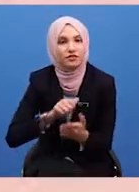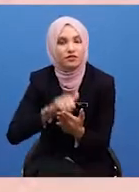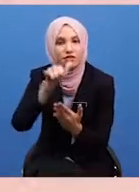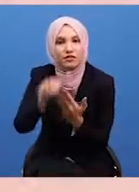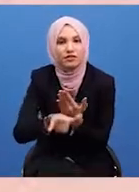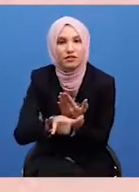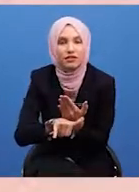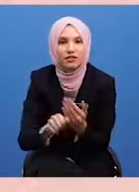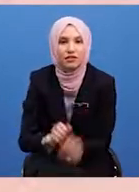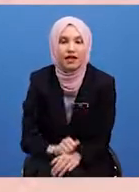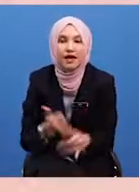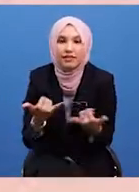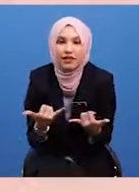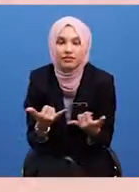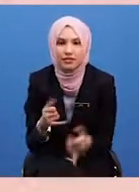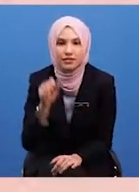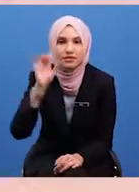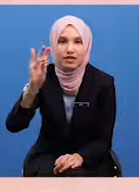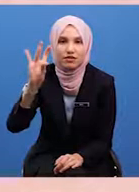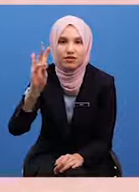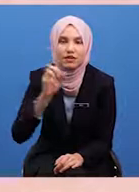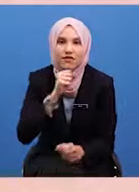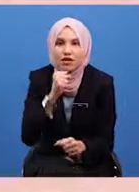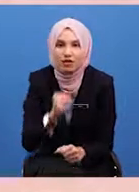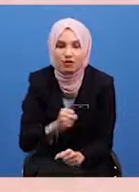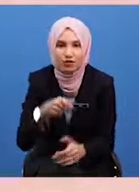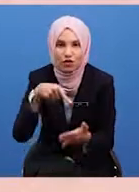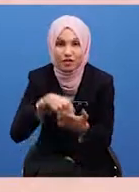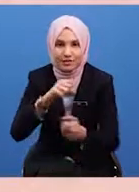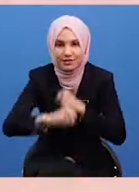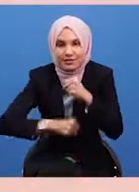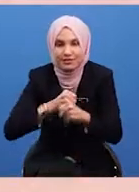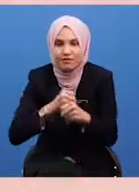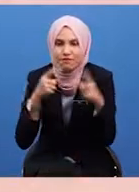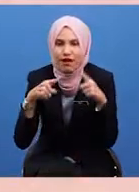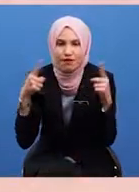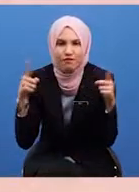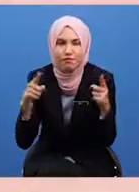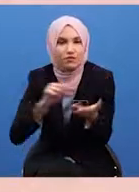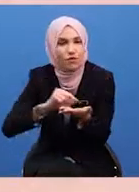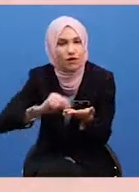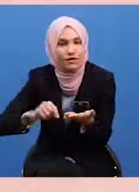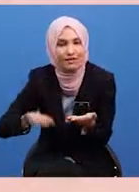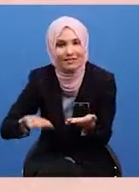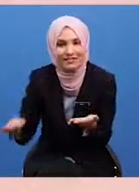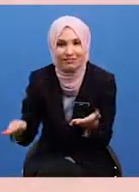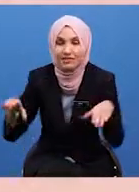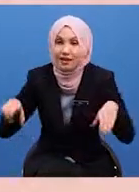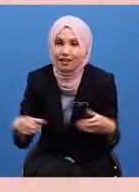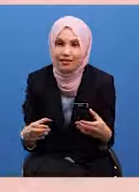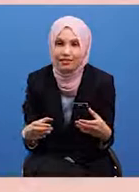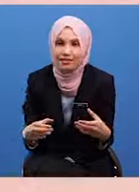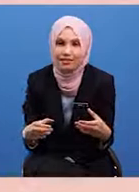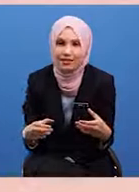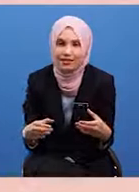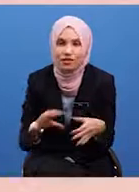is 77 years old this year. He is very famous for writing children's collection and one